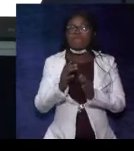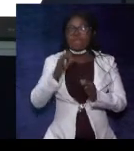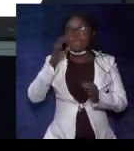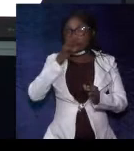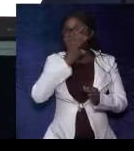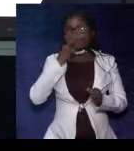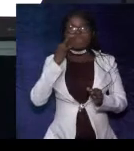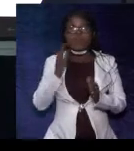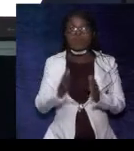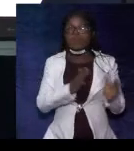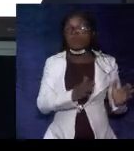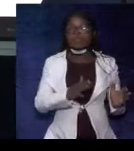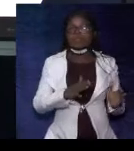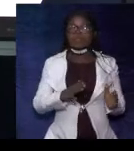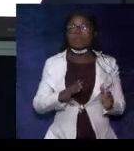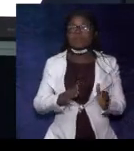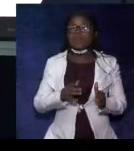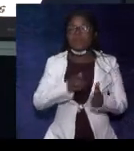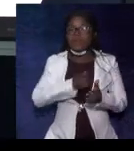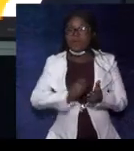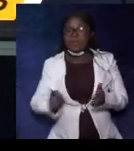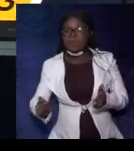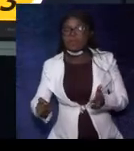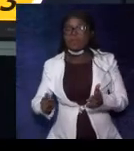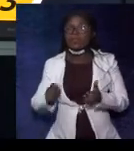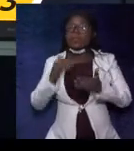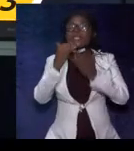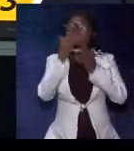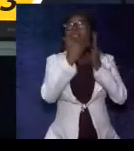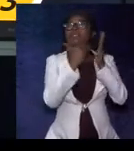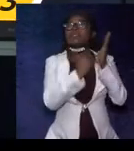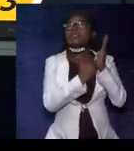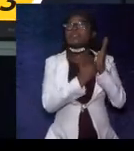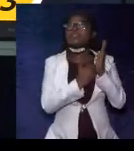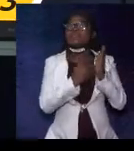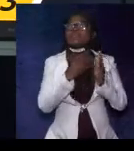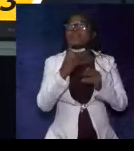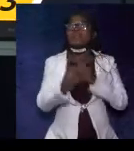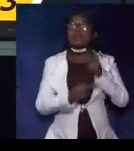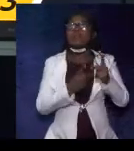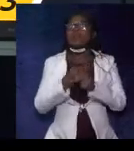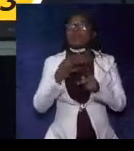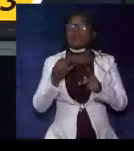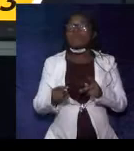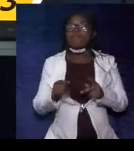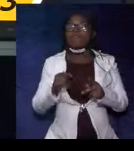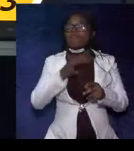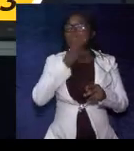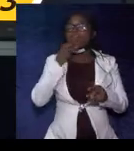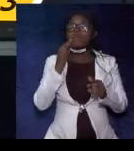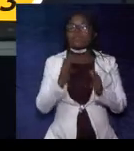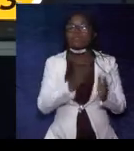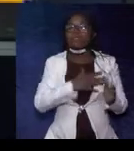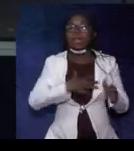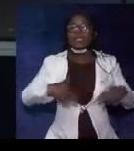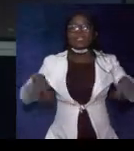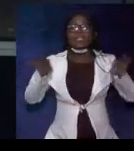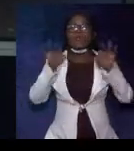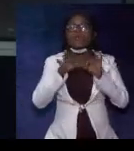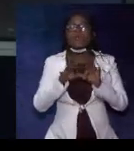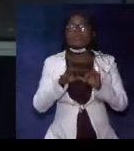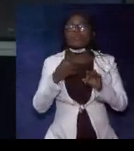list types of farm records, and state the importance of farm